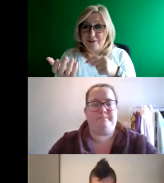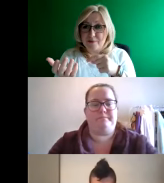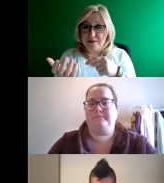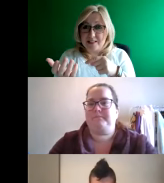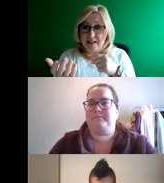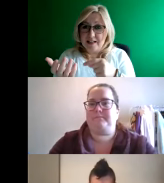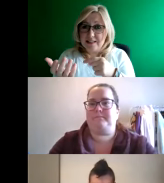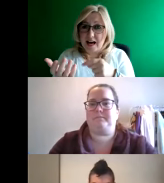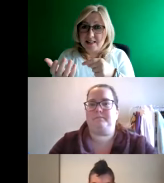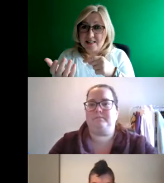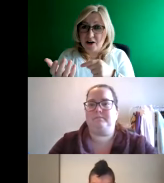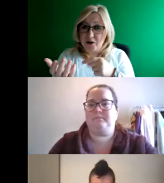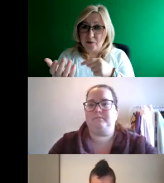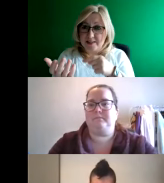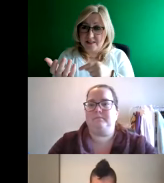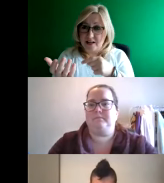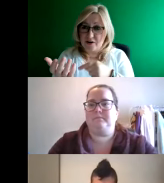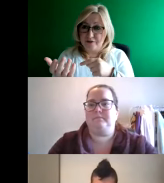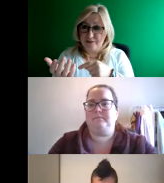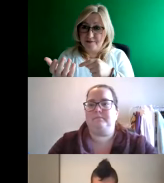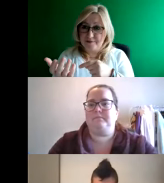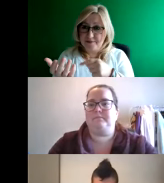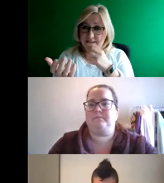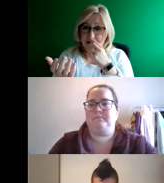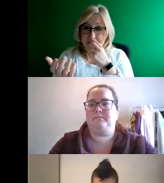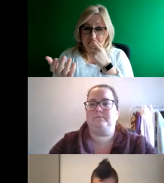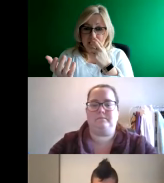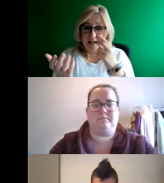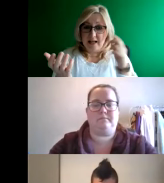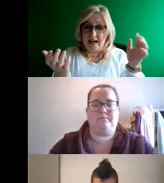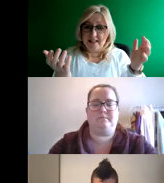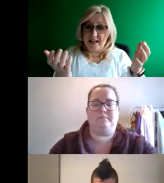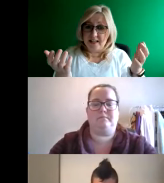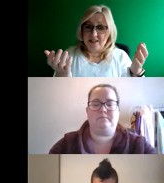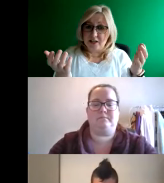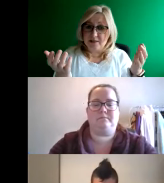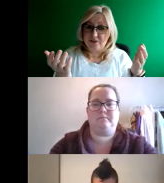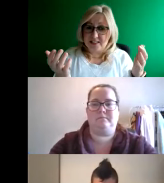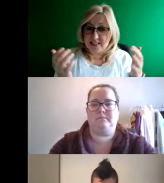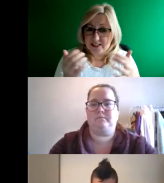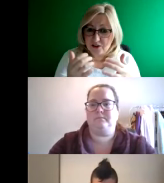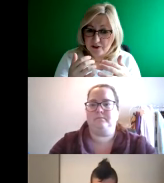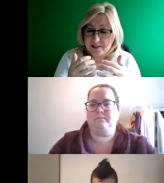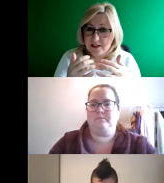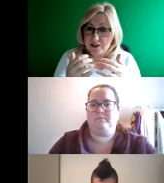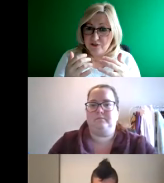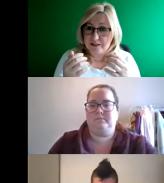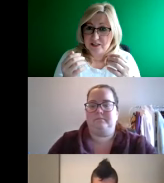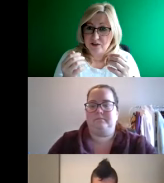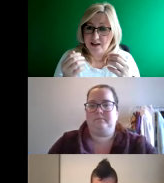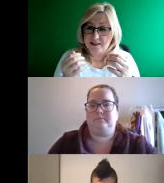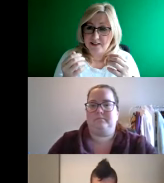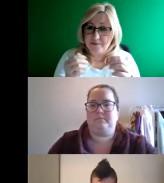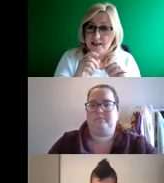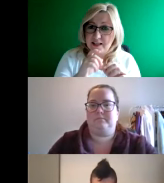school deaf community, that's not always enough. Yeah. And then in terms of the discourse, you've